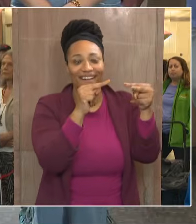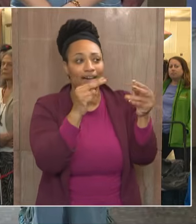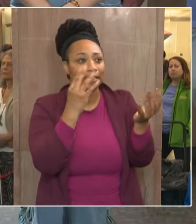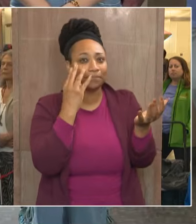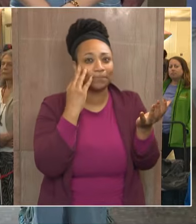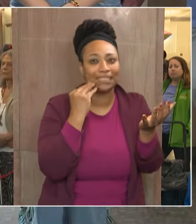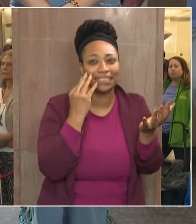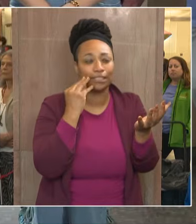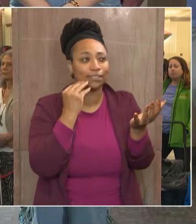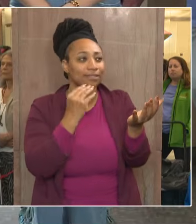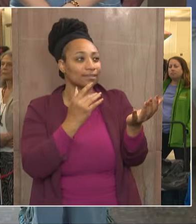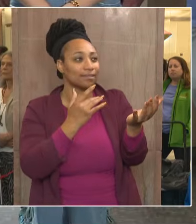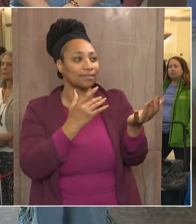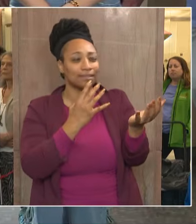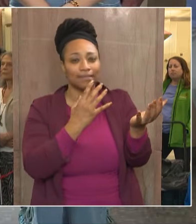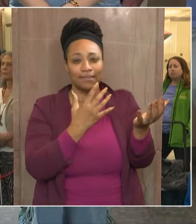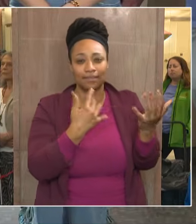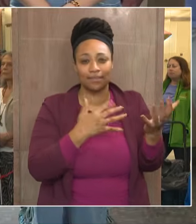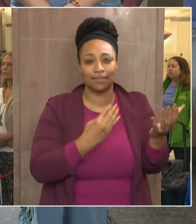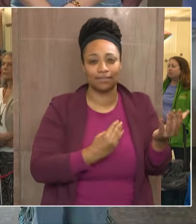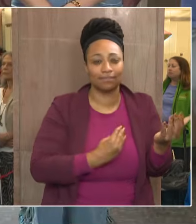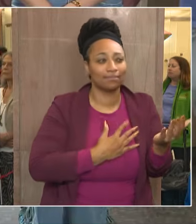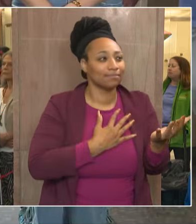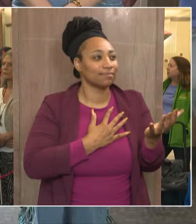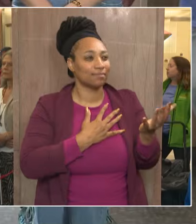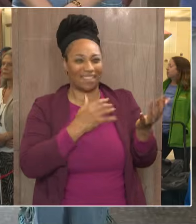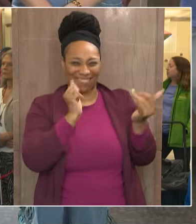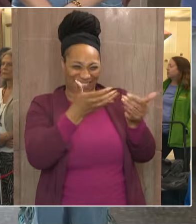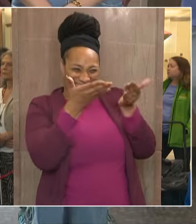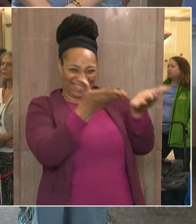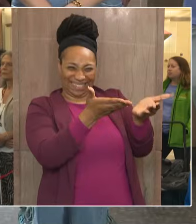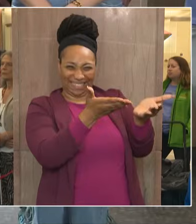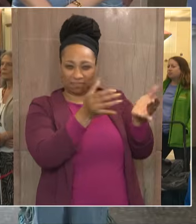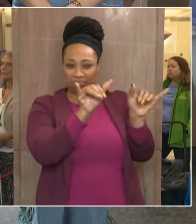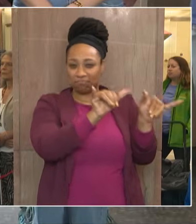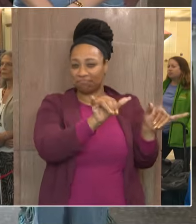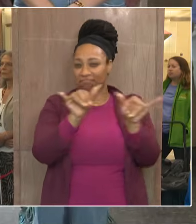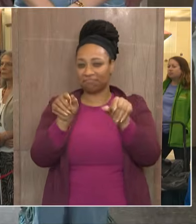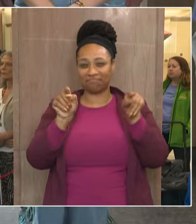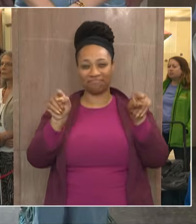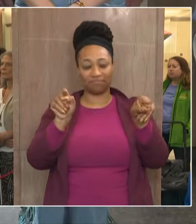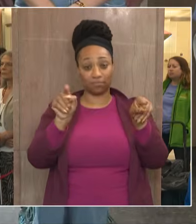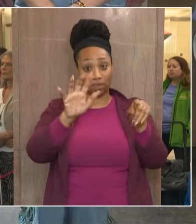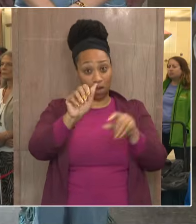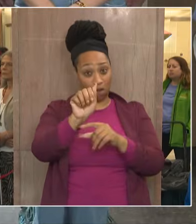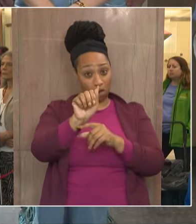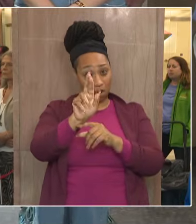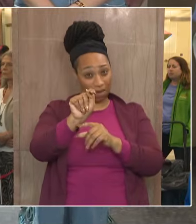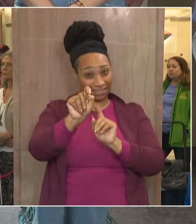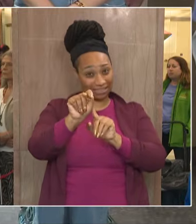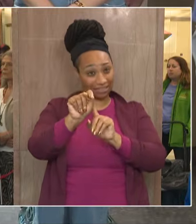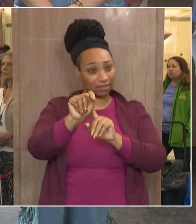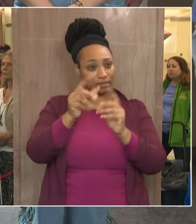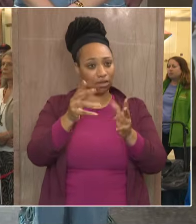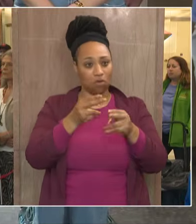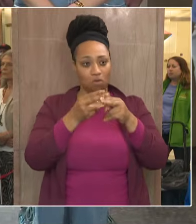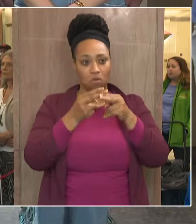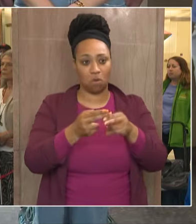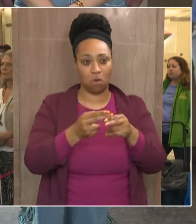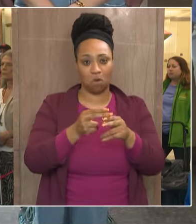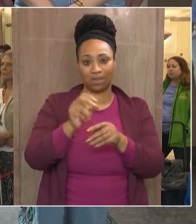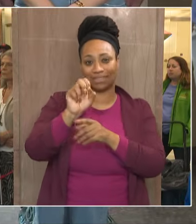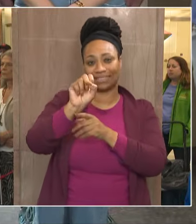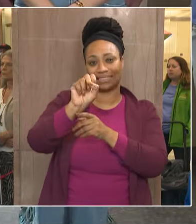that Nabila, Sheen, who are here today, and I have created is called Spin, and it is inspired by the wobbly motion of a